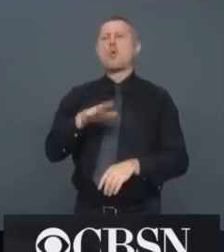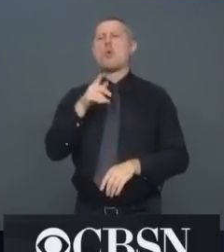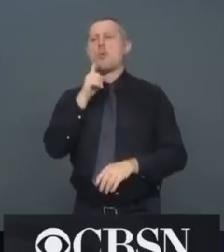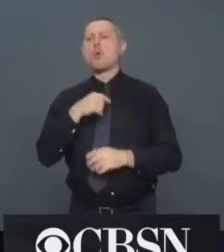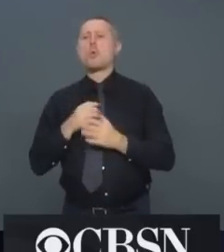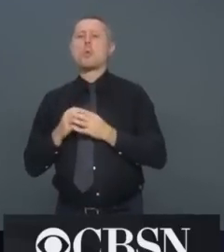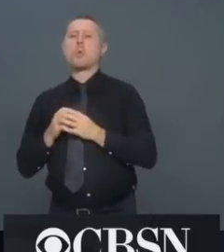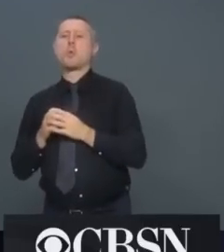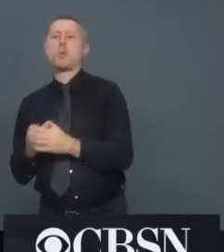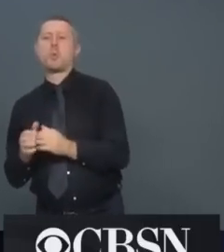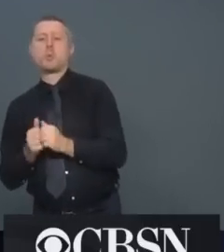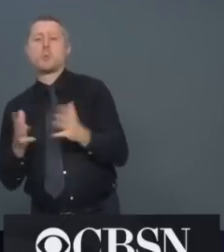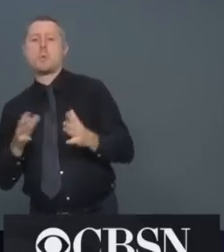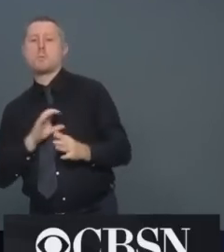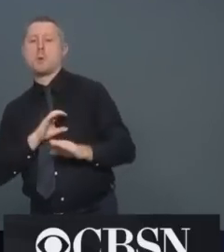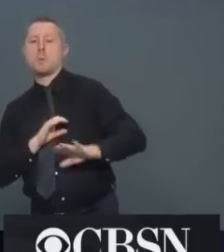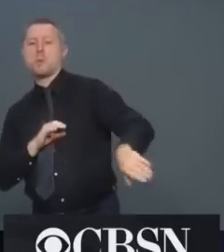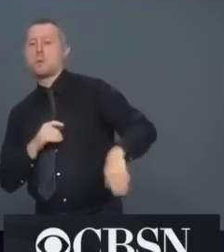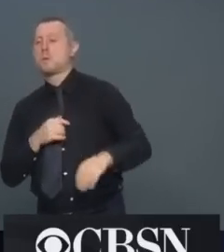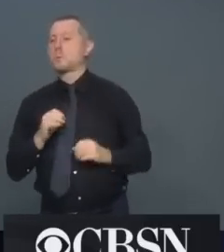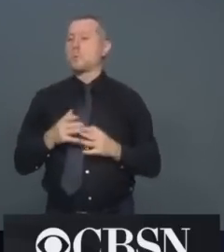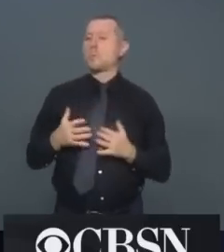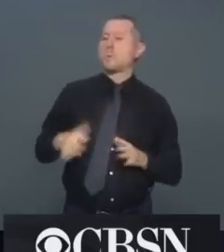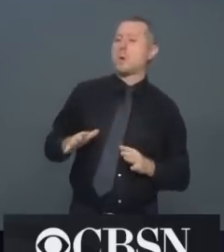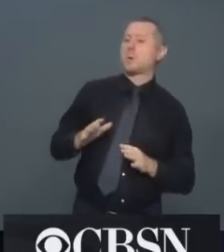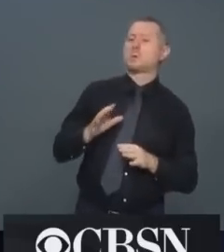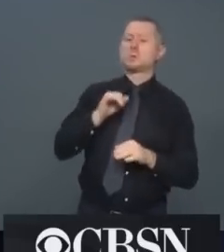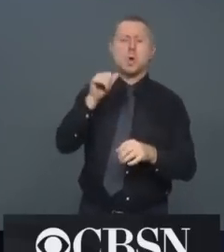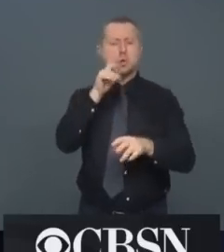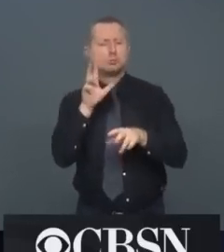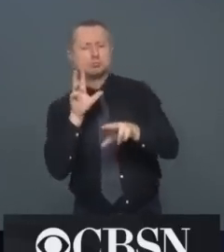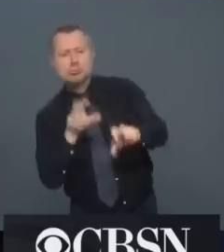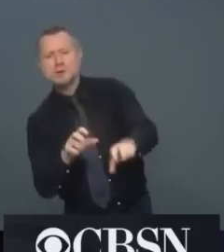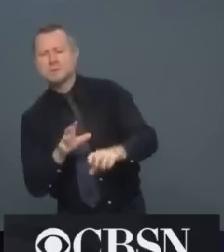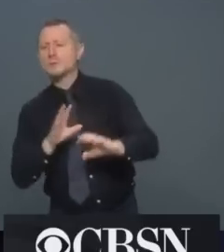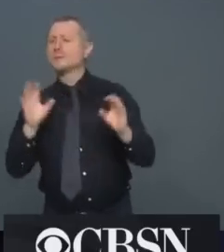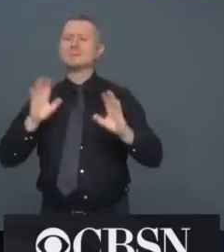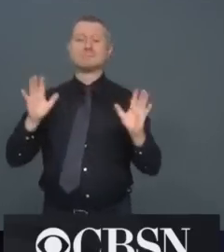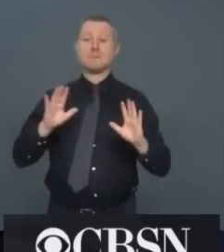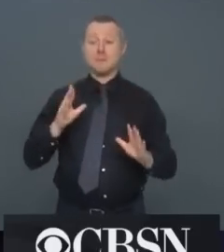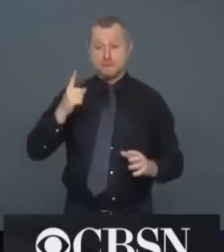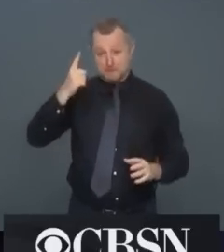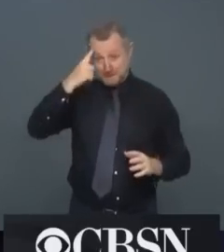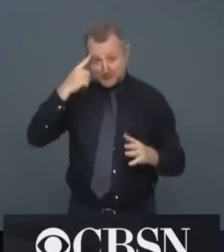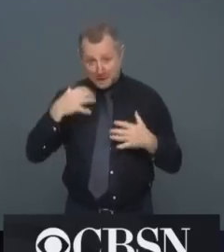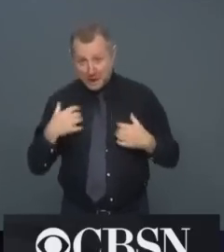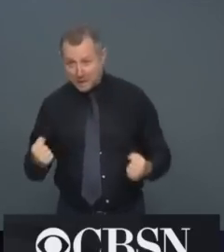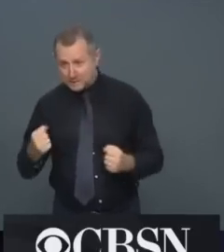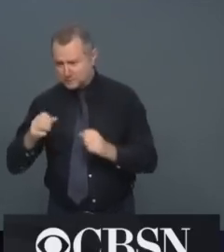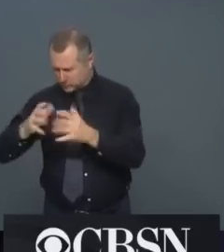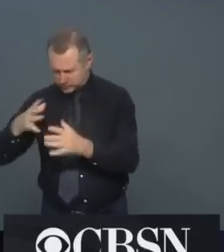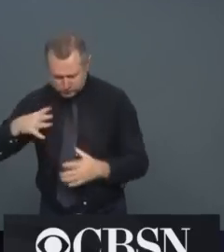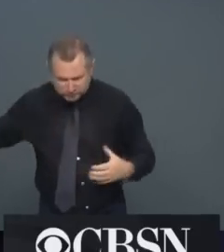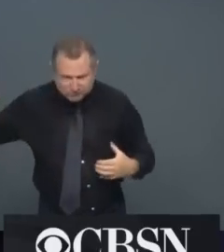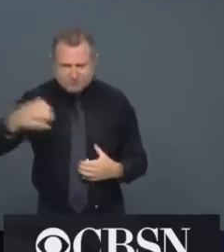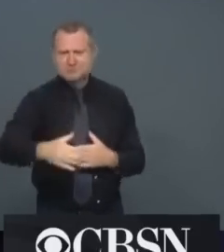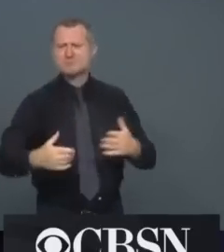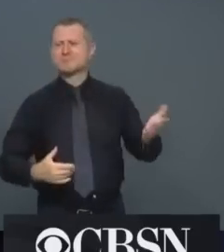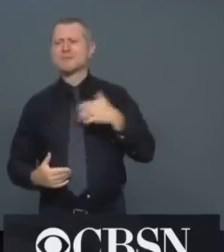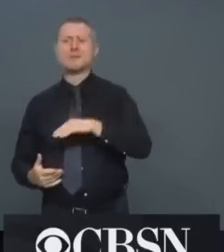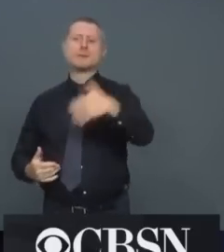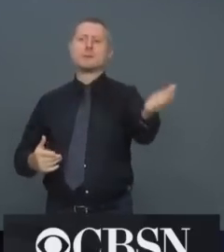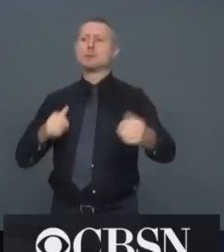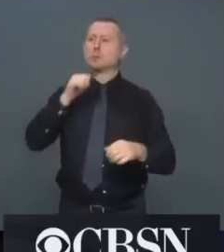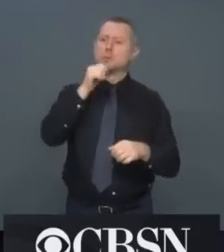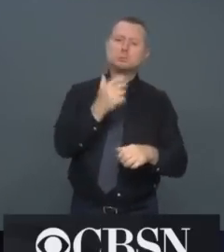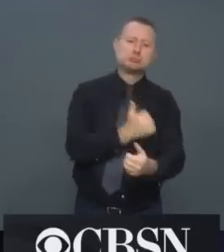with a gun and an arrest. Mental health is mental health. Substance abuse is substance abuse.